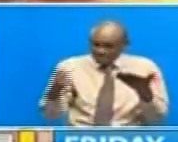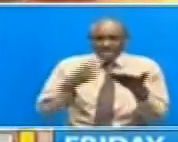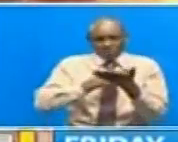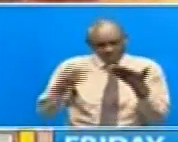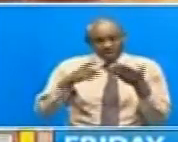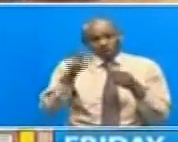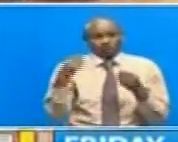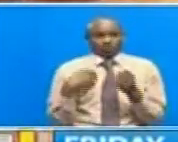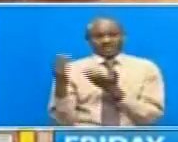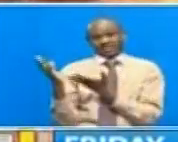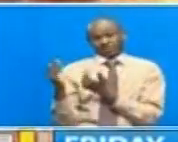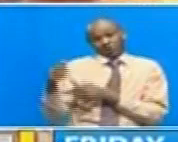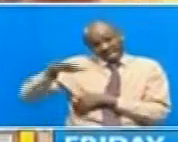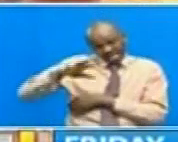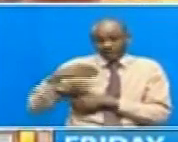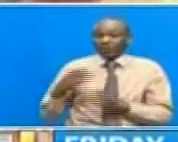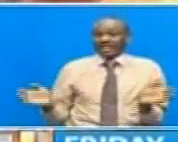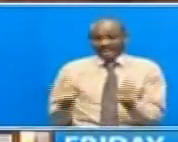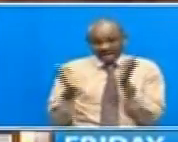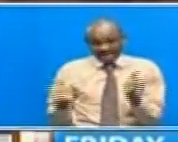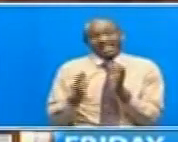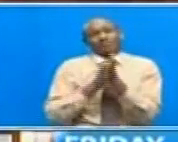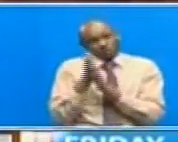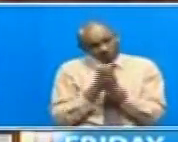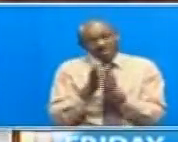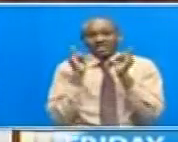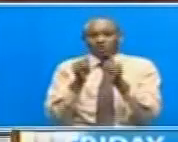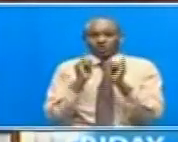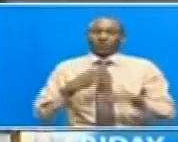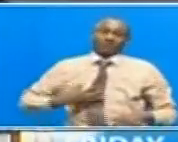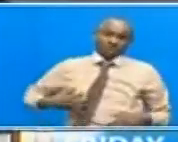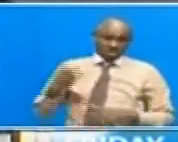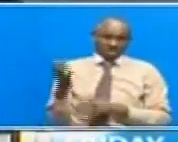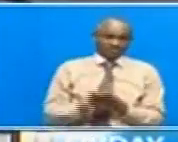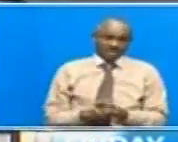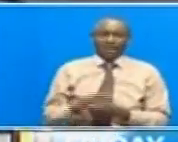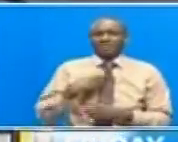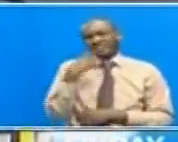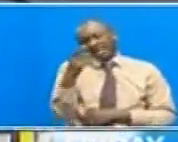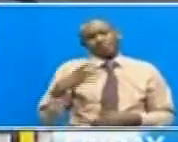goes to the reception area to encourage and motivate new refugees.